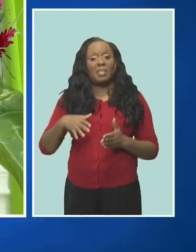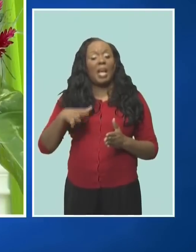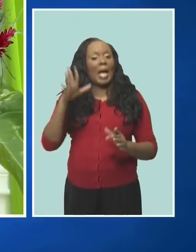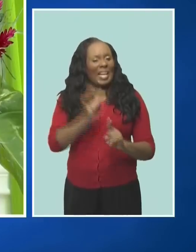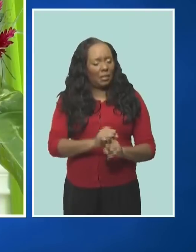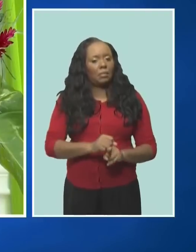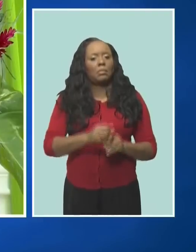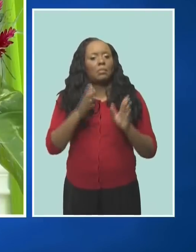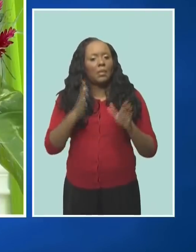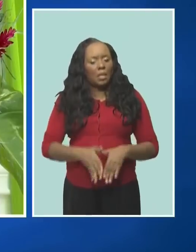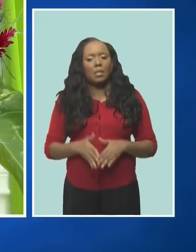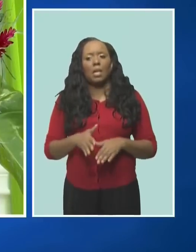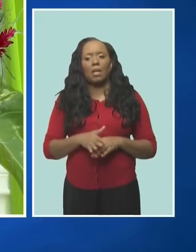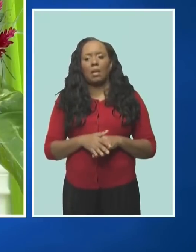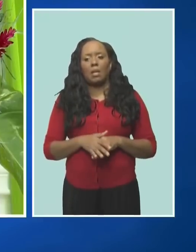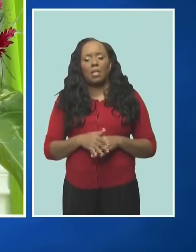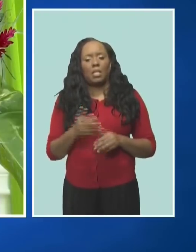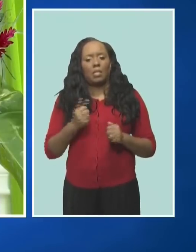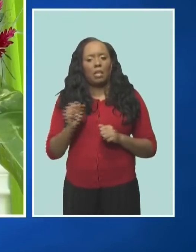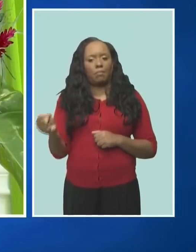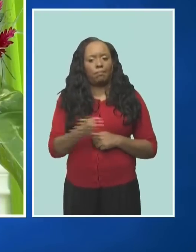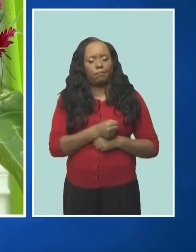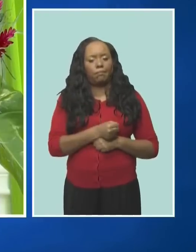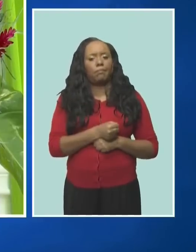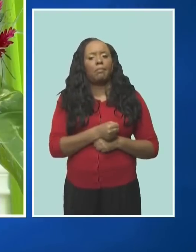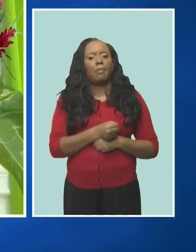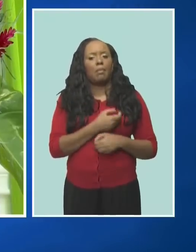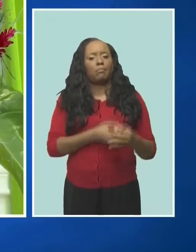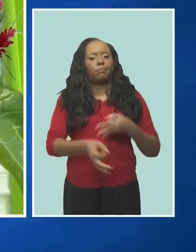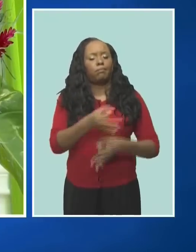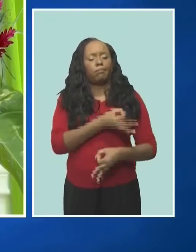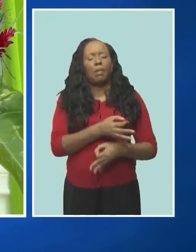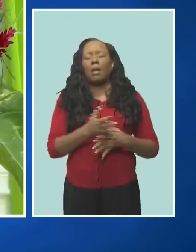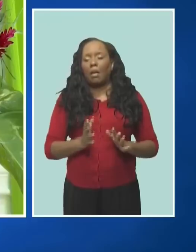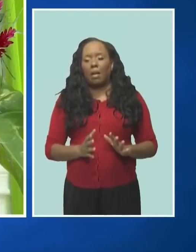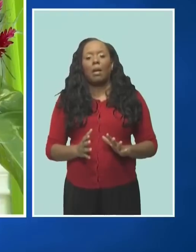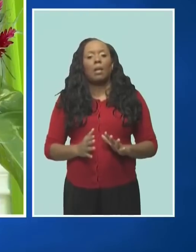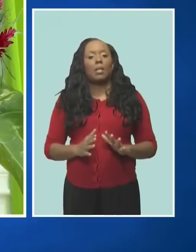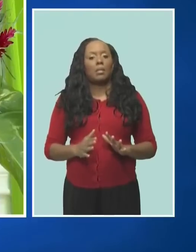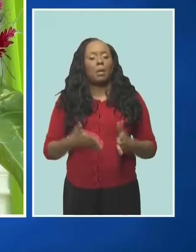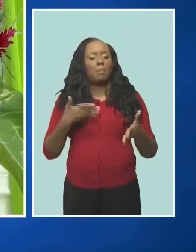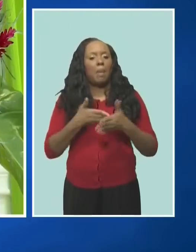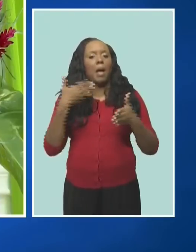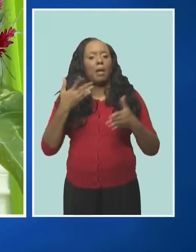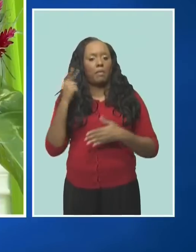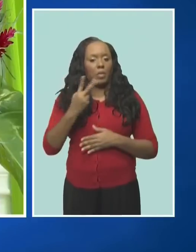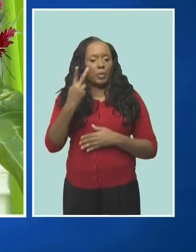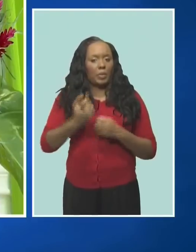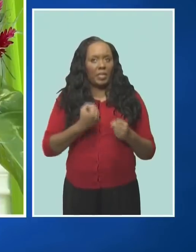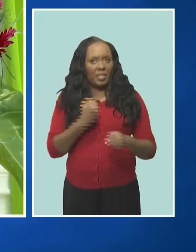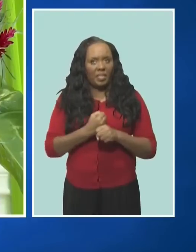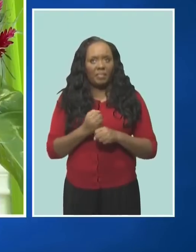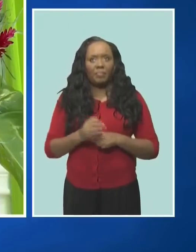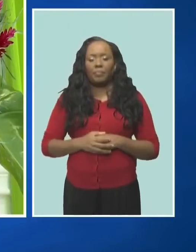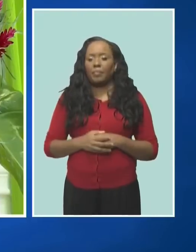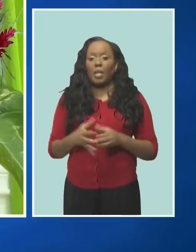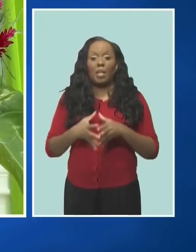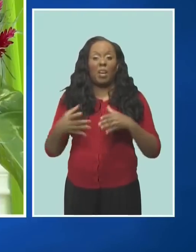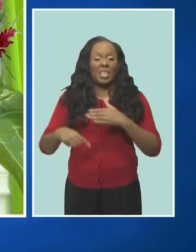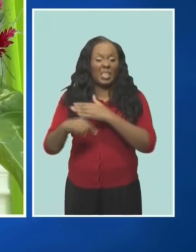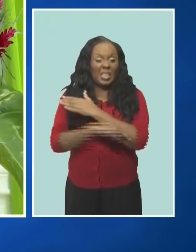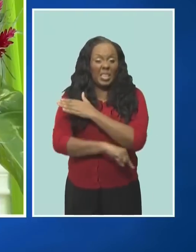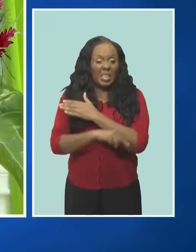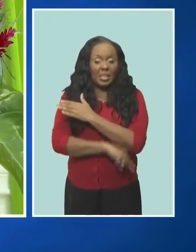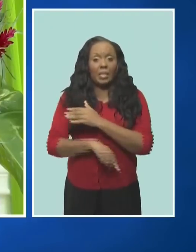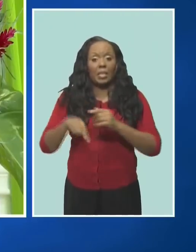very serious matter, okay? Things like cell phones, we saw a lot of cheating this year. If you notice